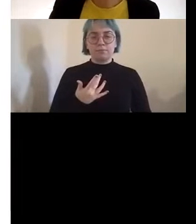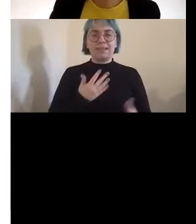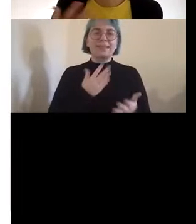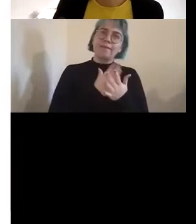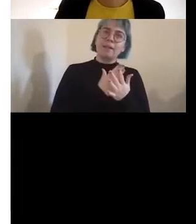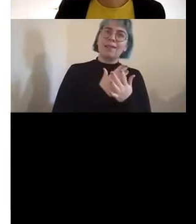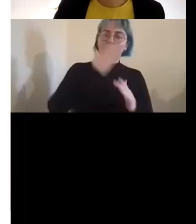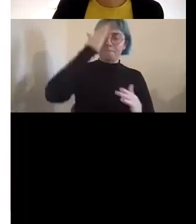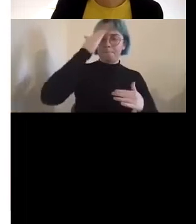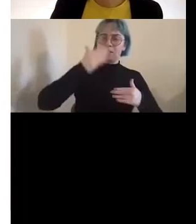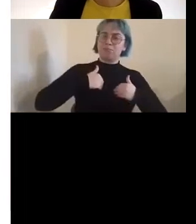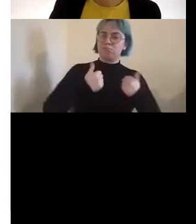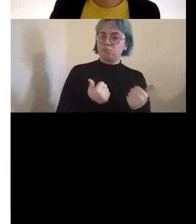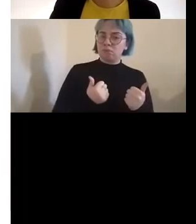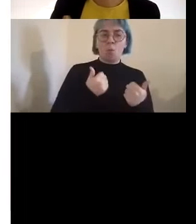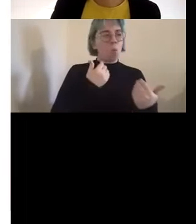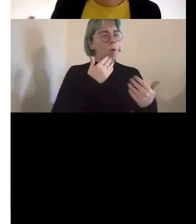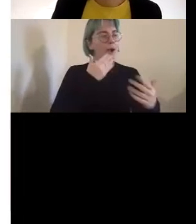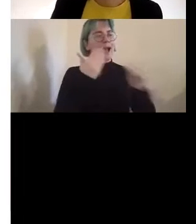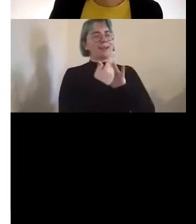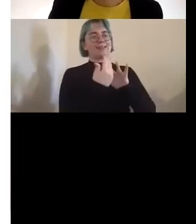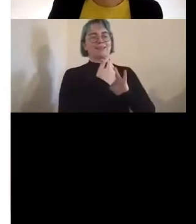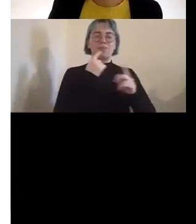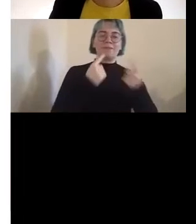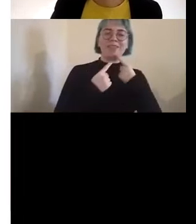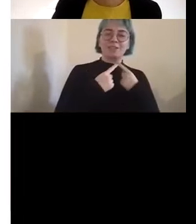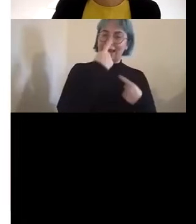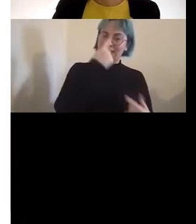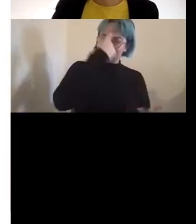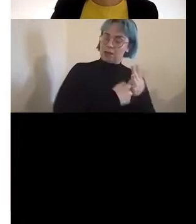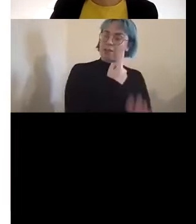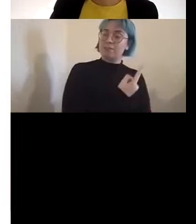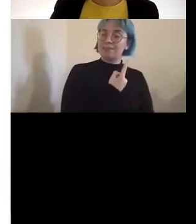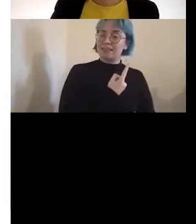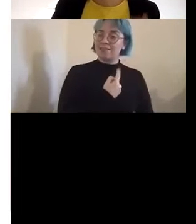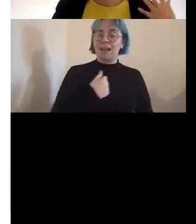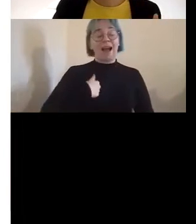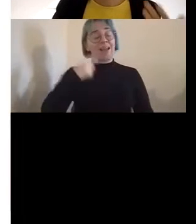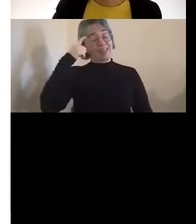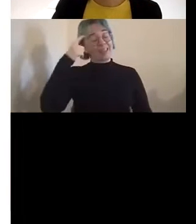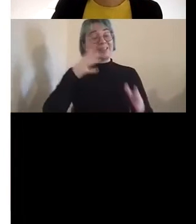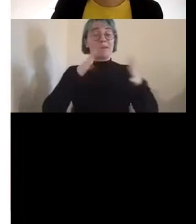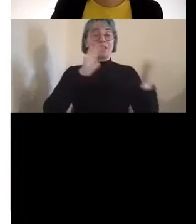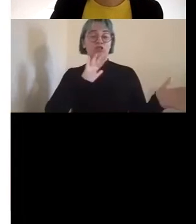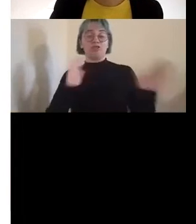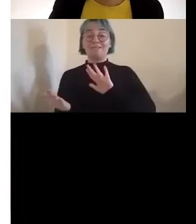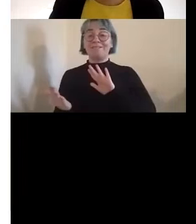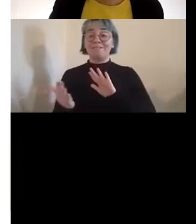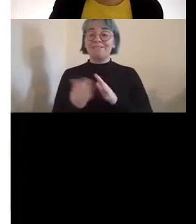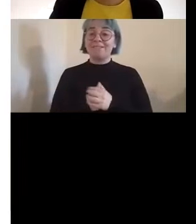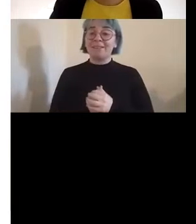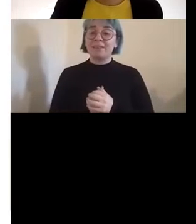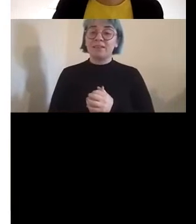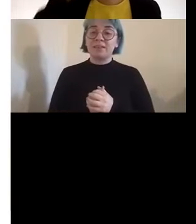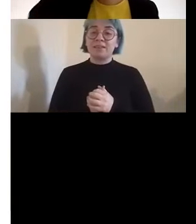of maturity and access to information, and so on and so on. So that's, I think, the biggest shift we also want to show, because